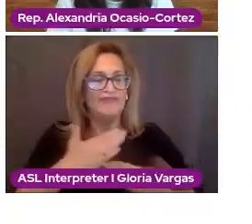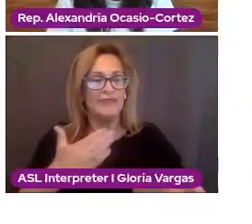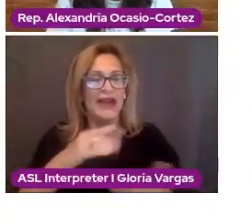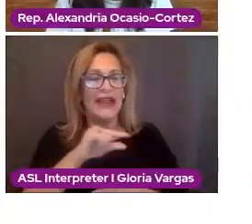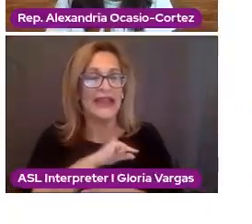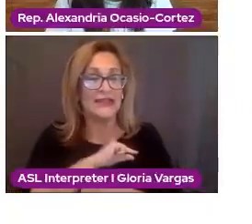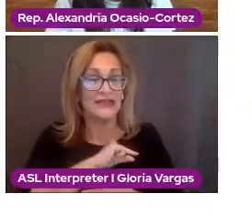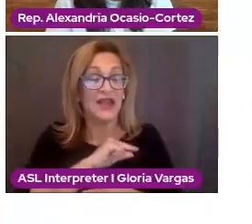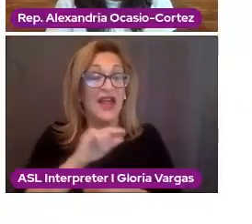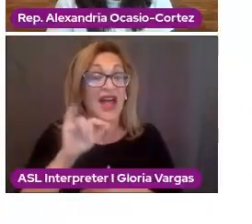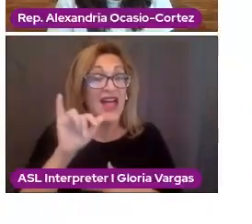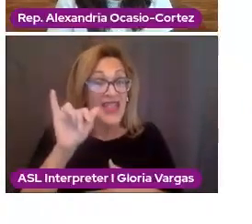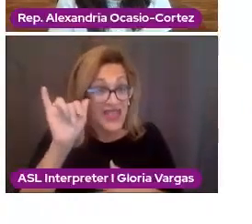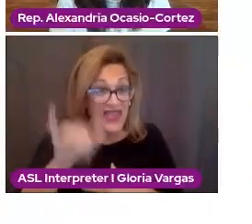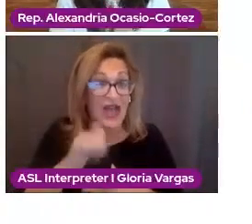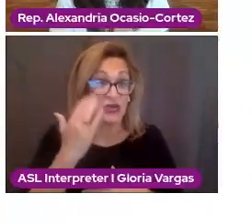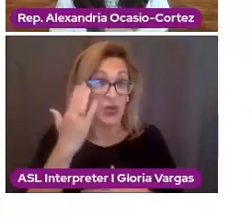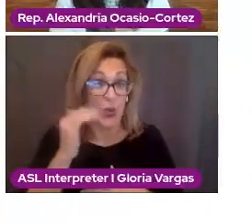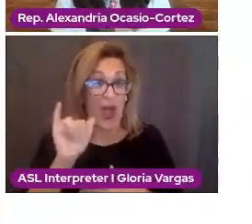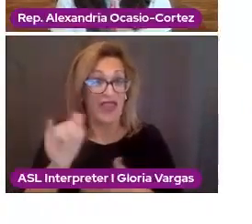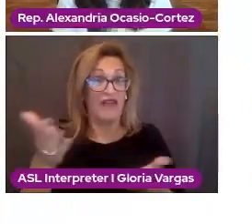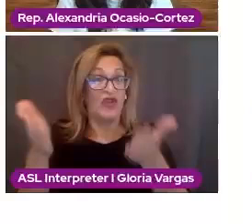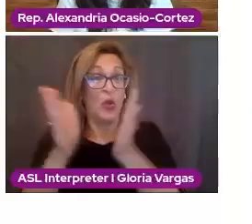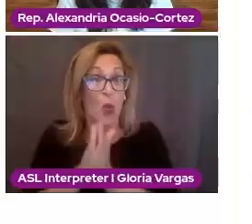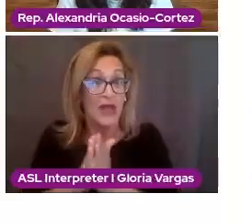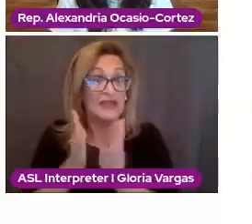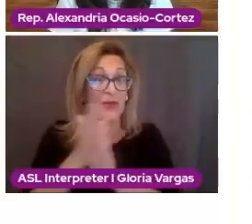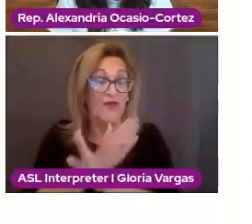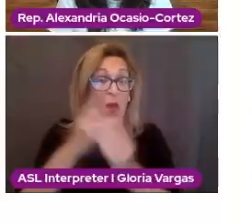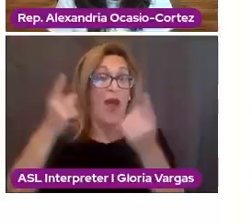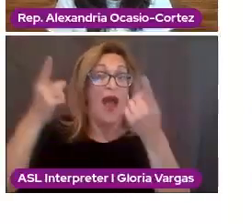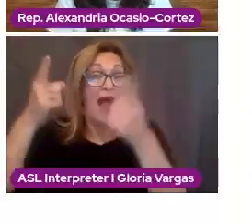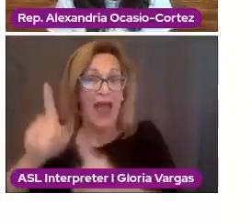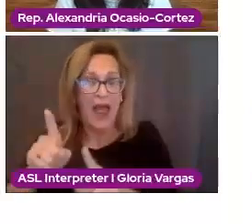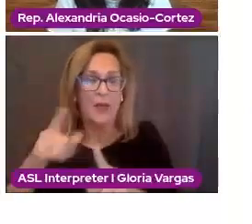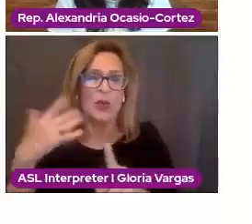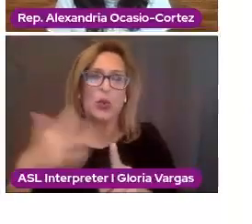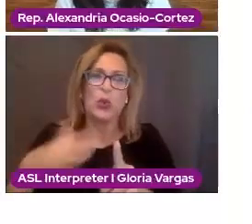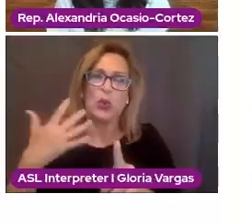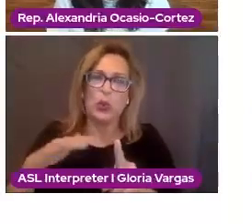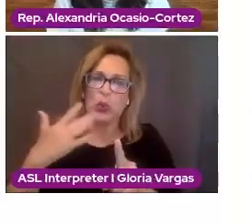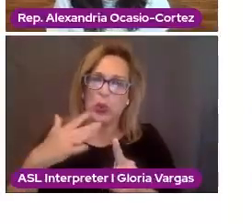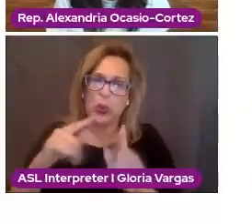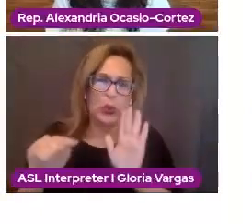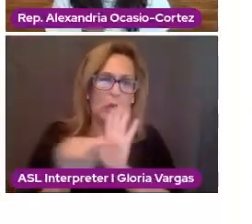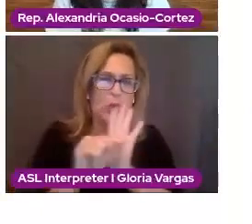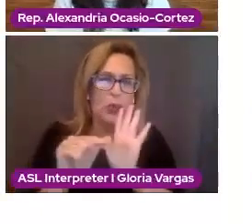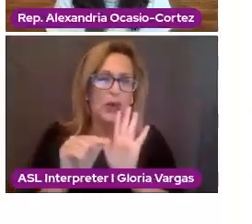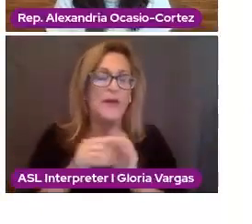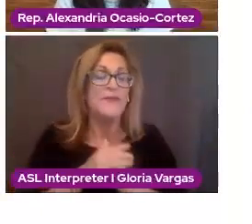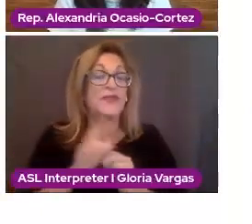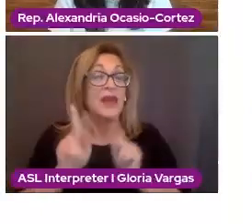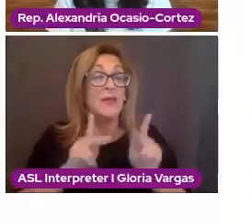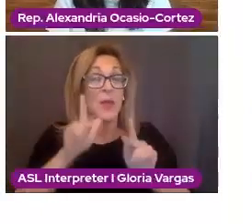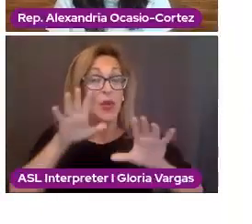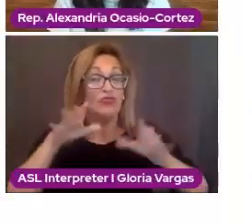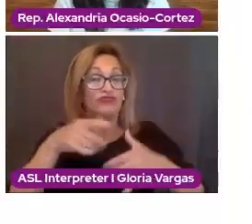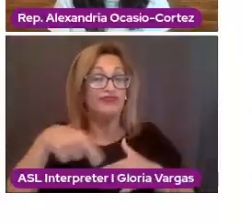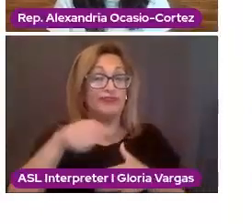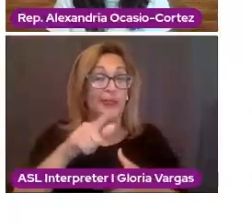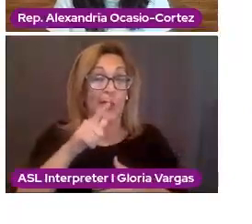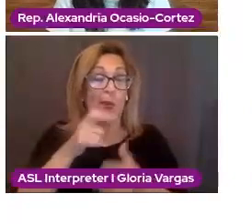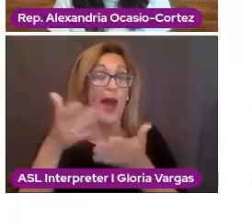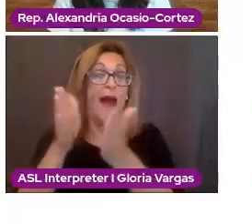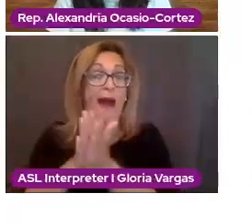those requests so deeply damning. And those members of Congress that asked for pardons were